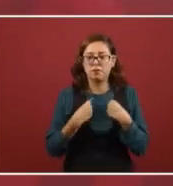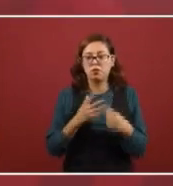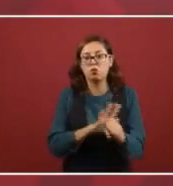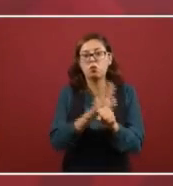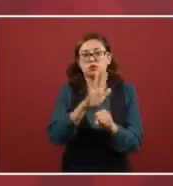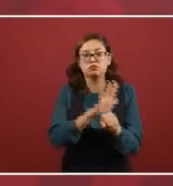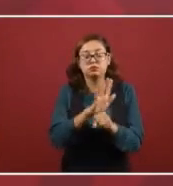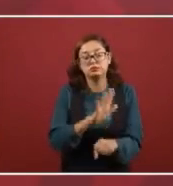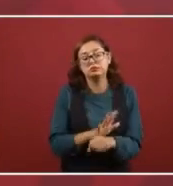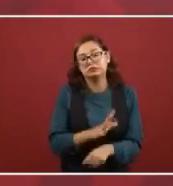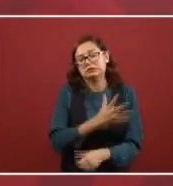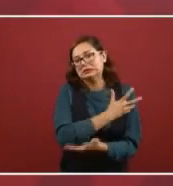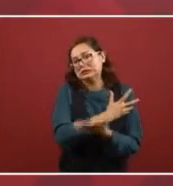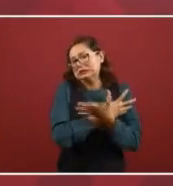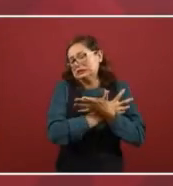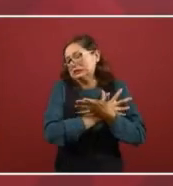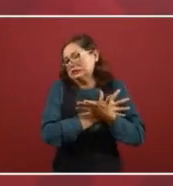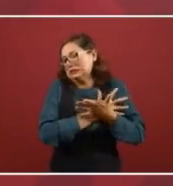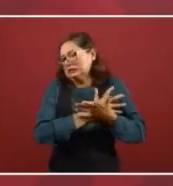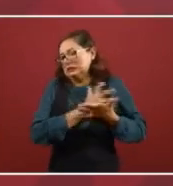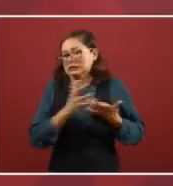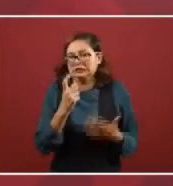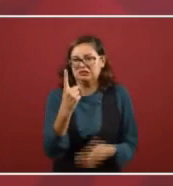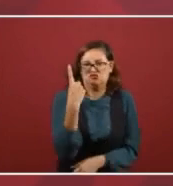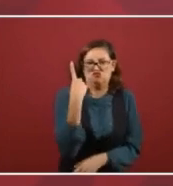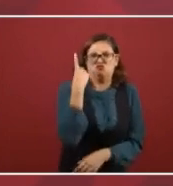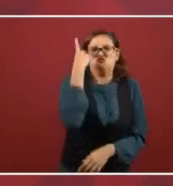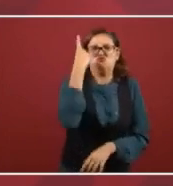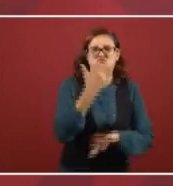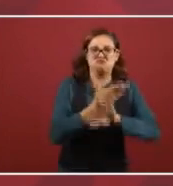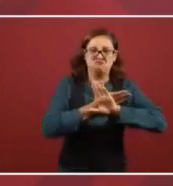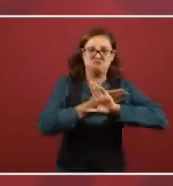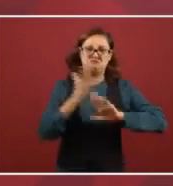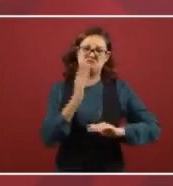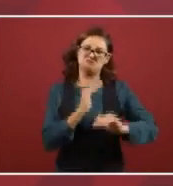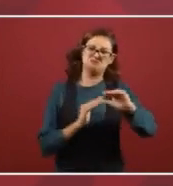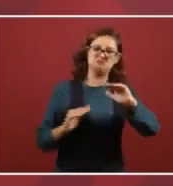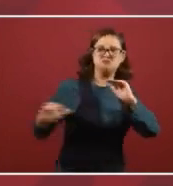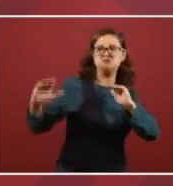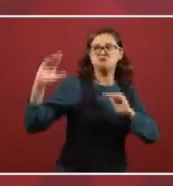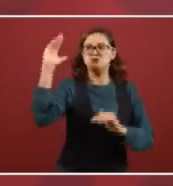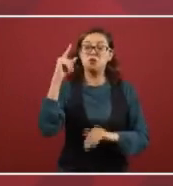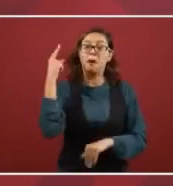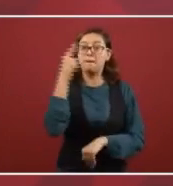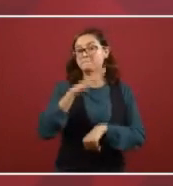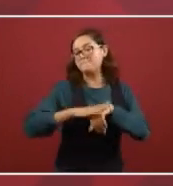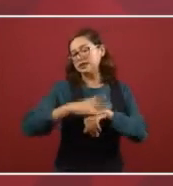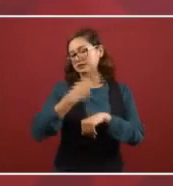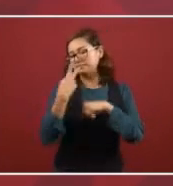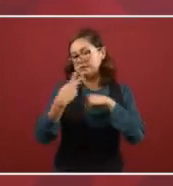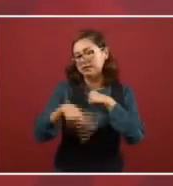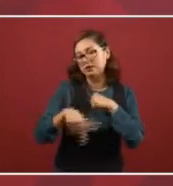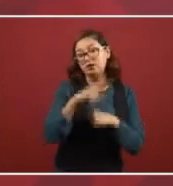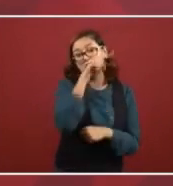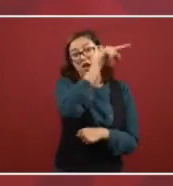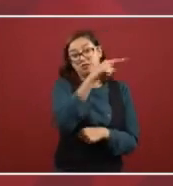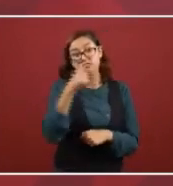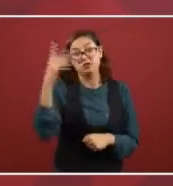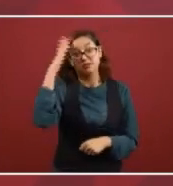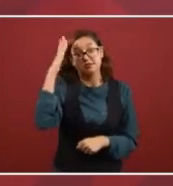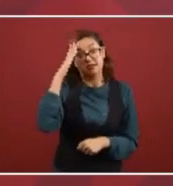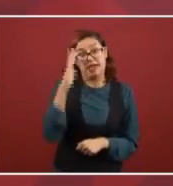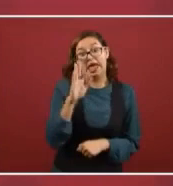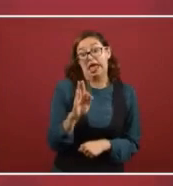are the white supremacists and their net in the U.S. And for